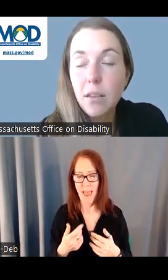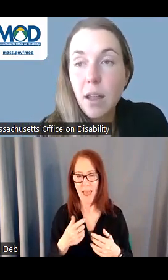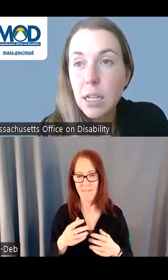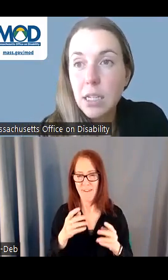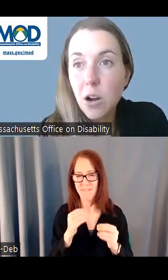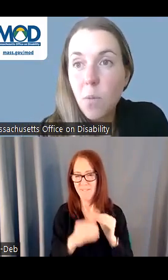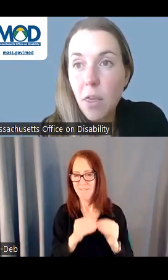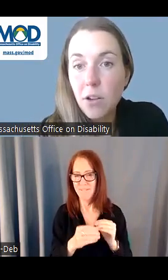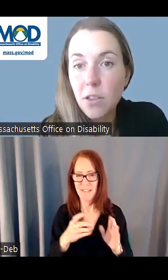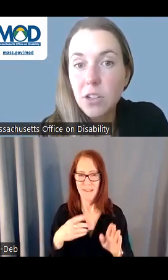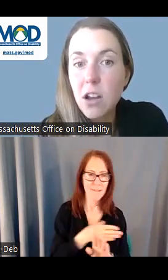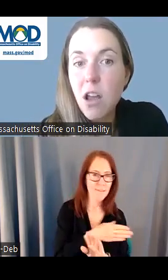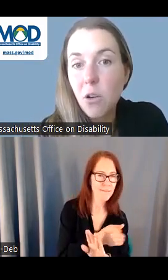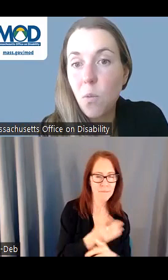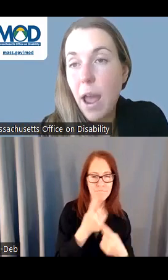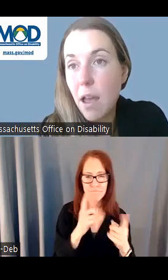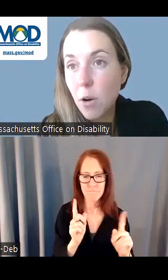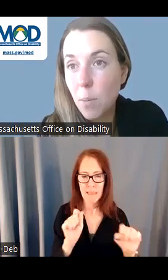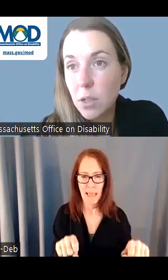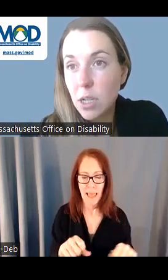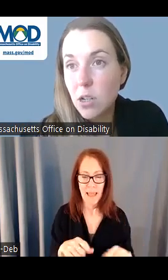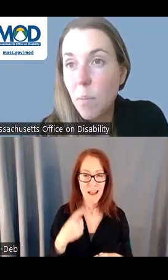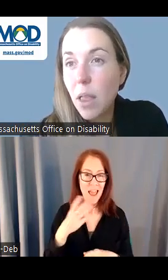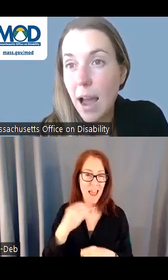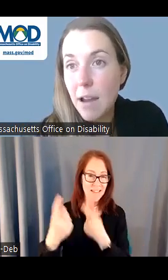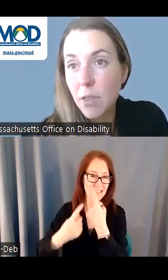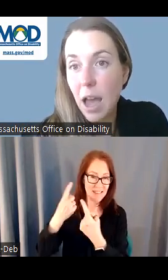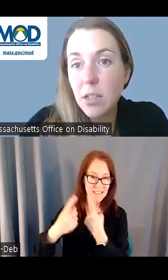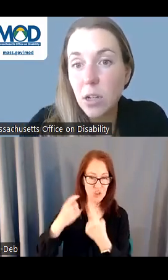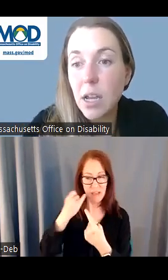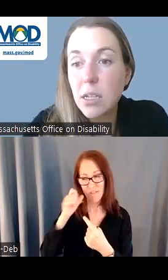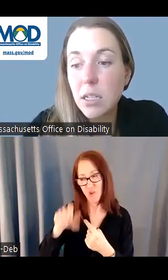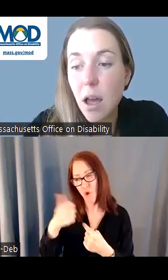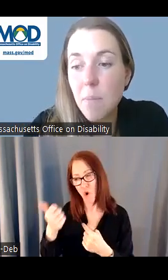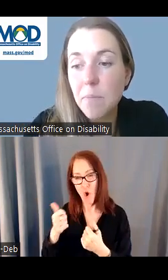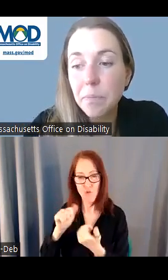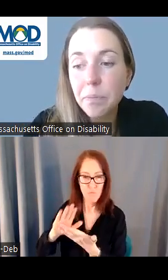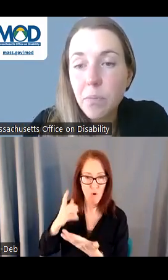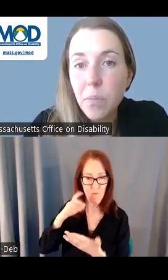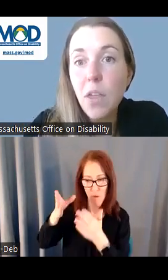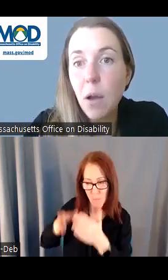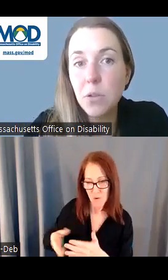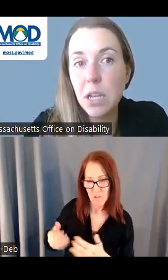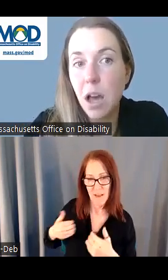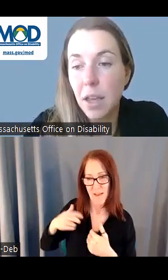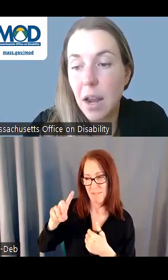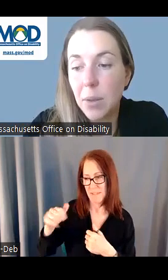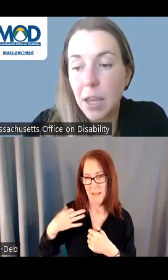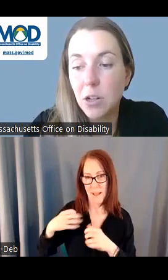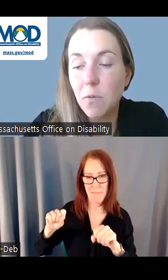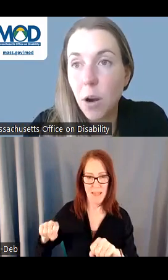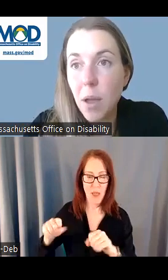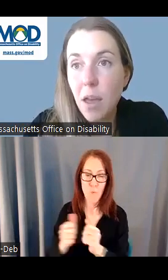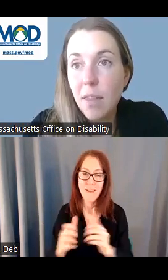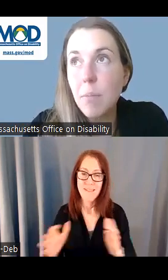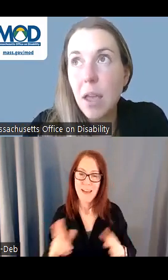and consider whether there's another way for a person to apply for that service without using the online